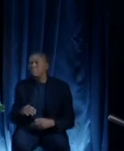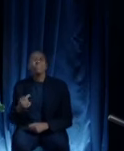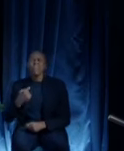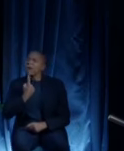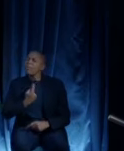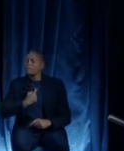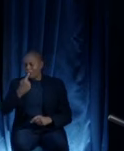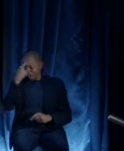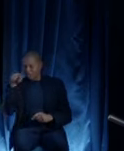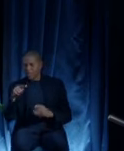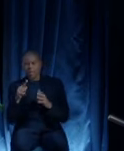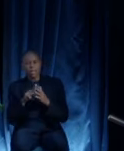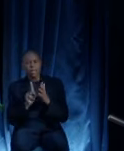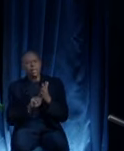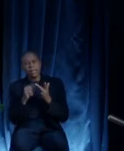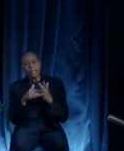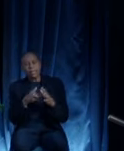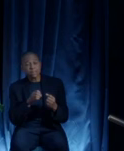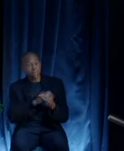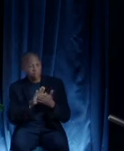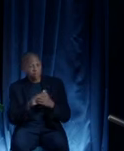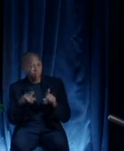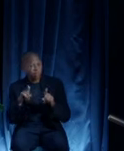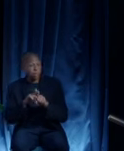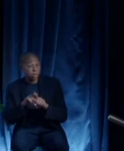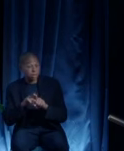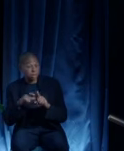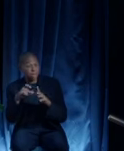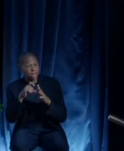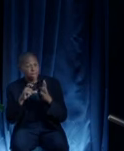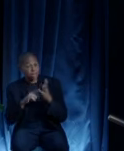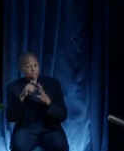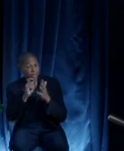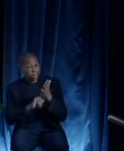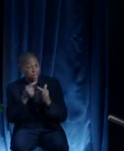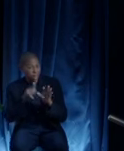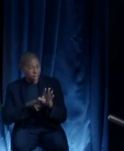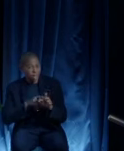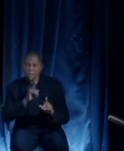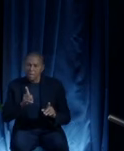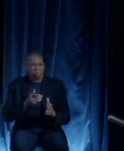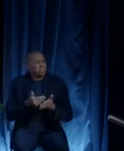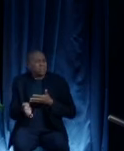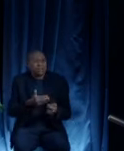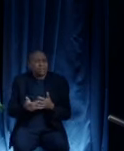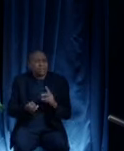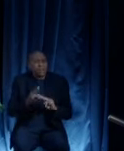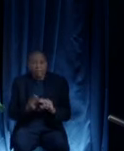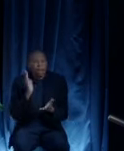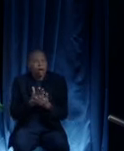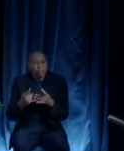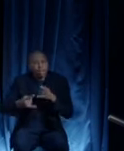Dudley. Yes. Yeah. We'll never know whether they actually slept together, and they may well not have done, but actually... Yeah, the bond is there anyway.